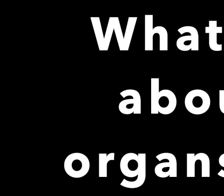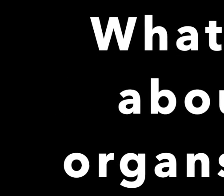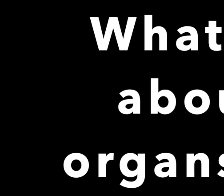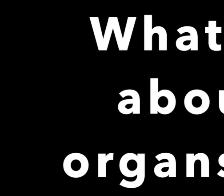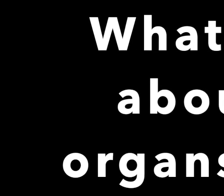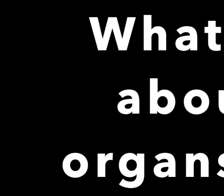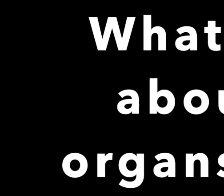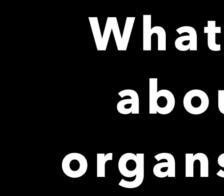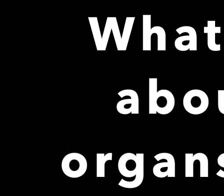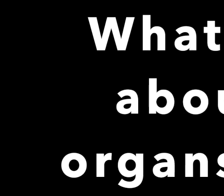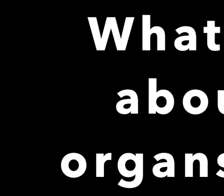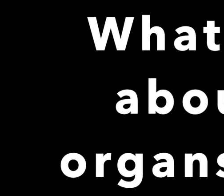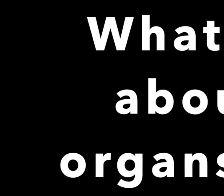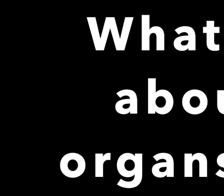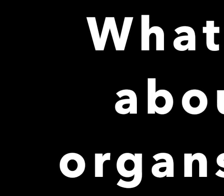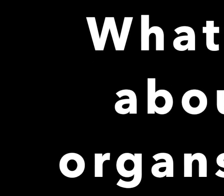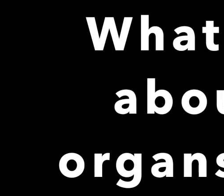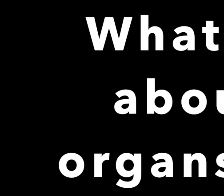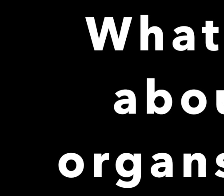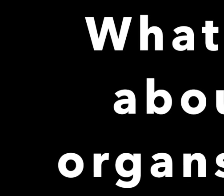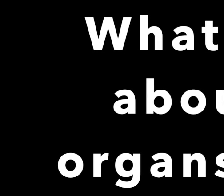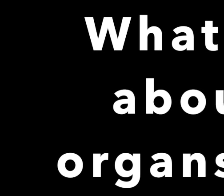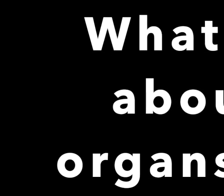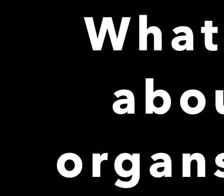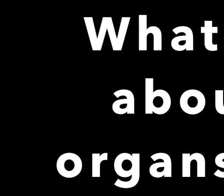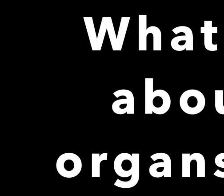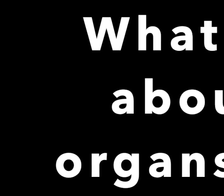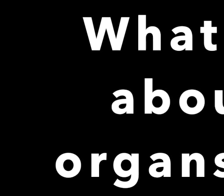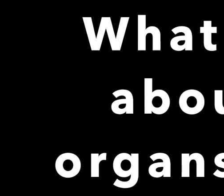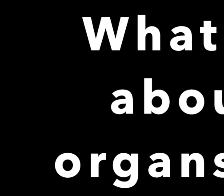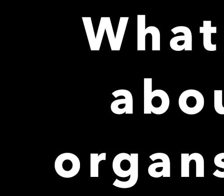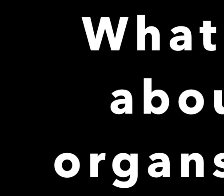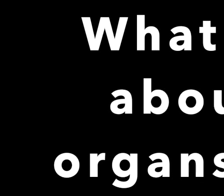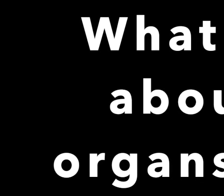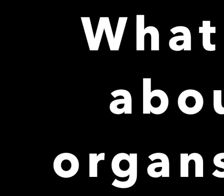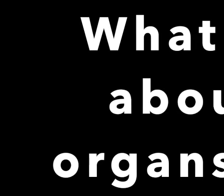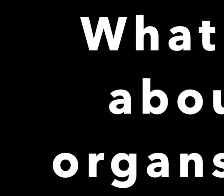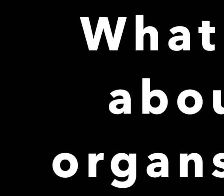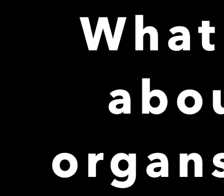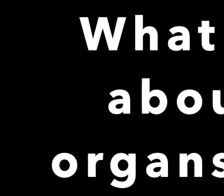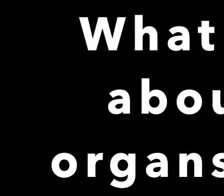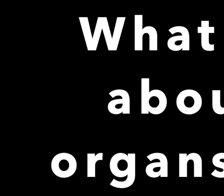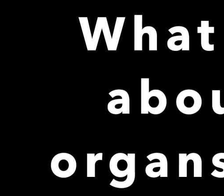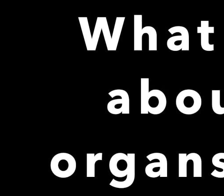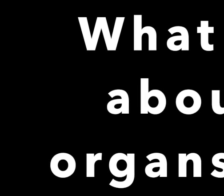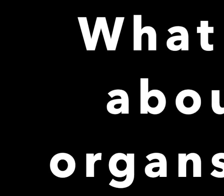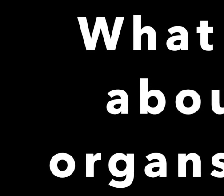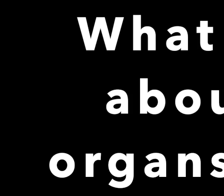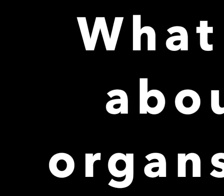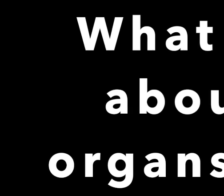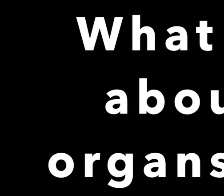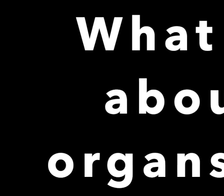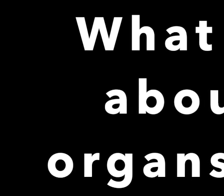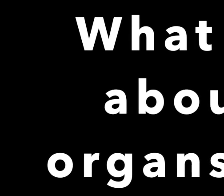if you can speak from the religious perspective, of course, and then if any of the physicians want to chime in or clinicians want to chime in on what are some of the ways that we mitigate this. I